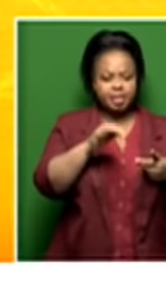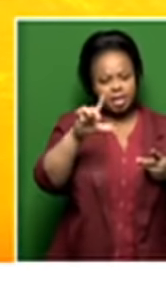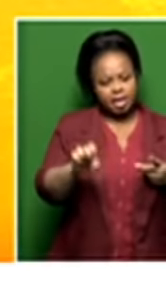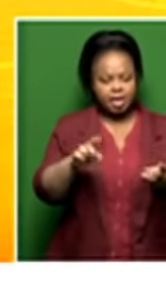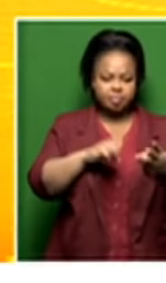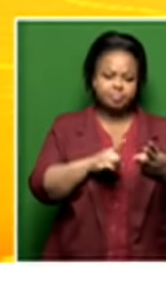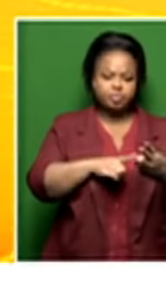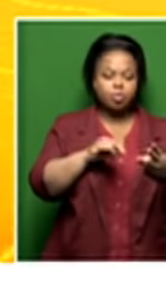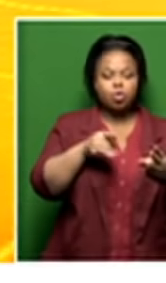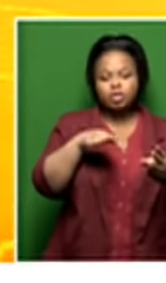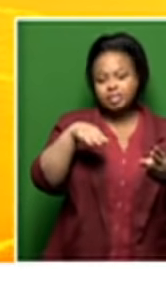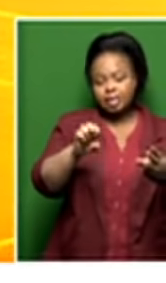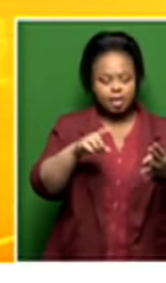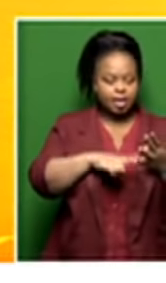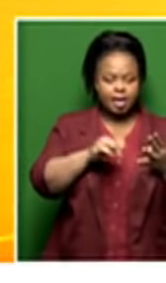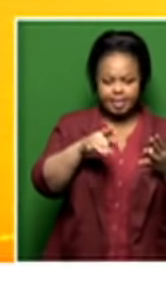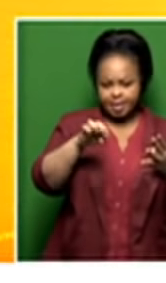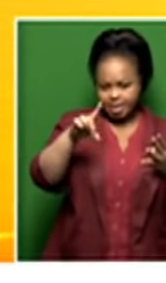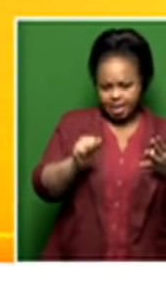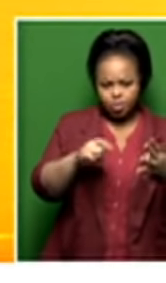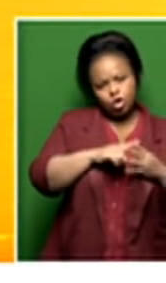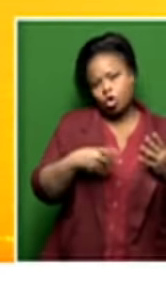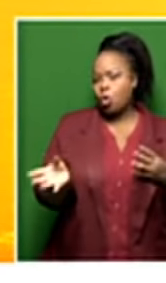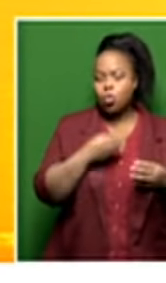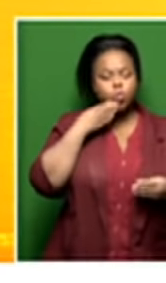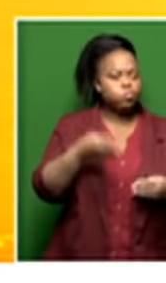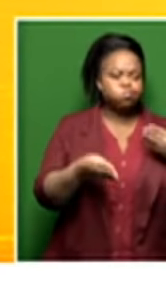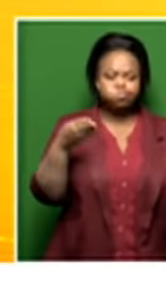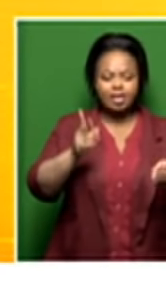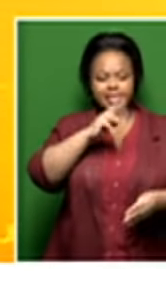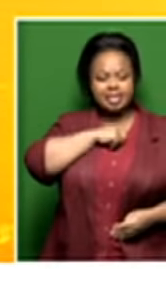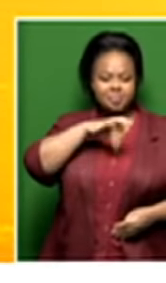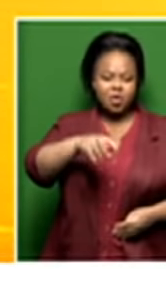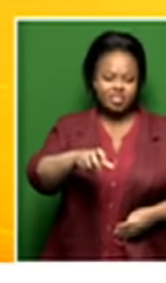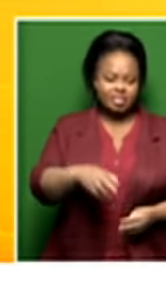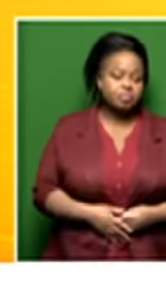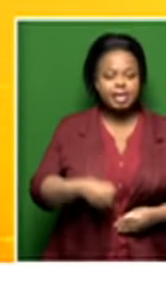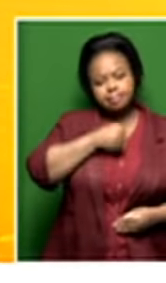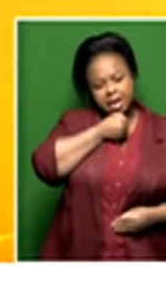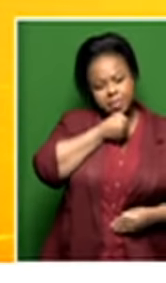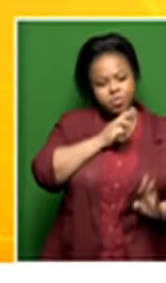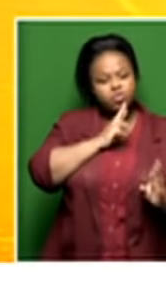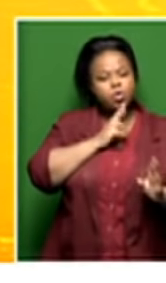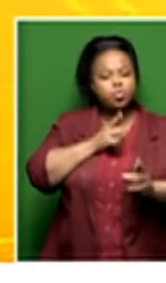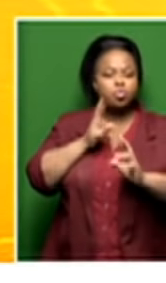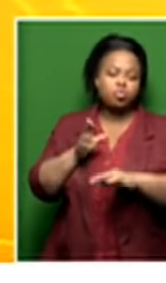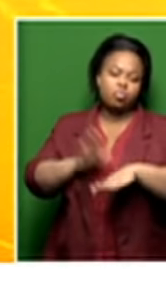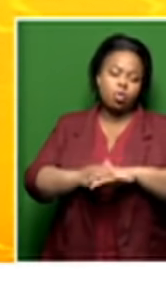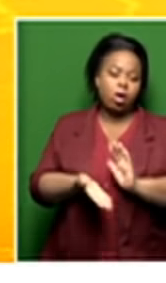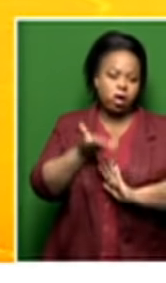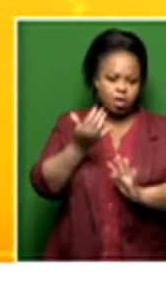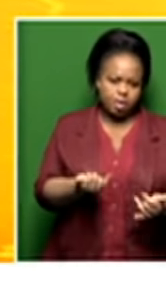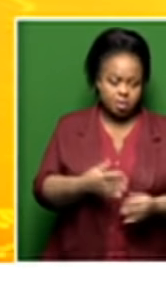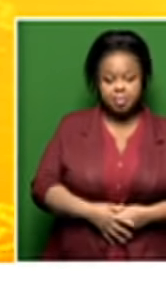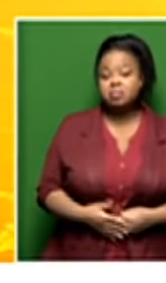Maseko, Jadely Paulser, Ayanda, everybody out there in KwaZulu-Natal. We'll cross to them throughout the morning, but we'll